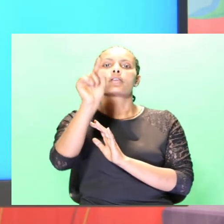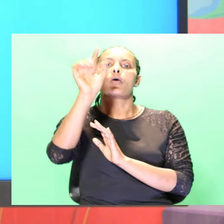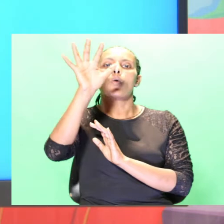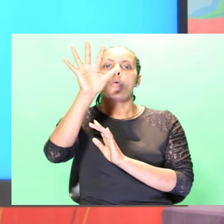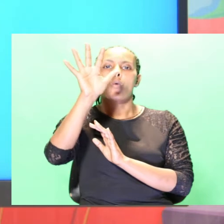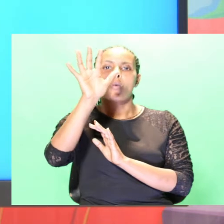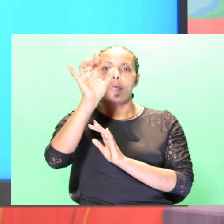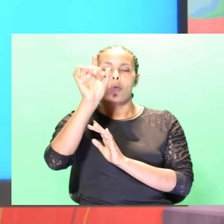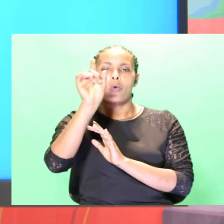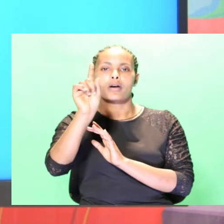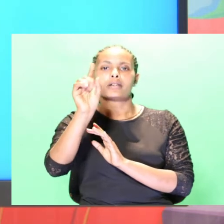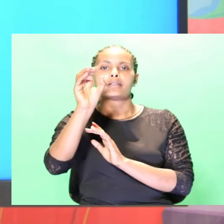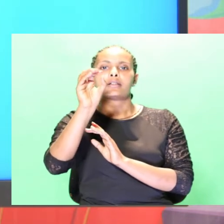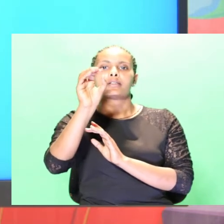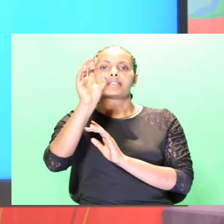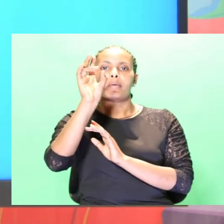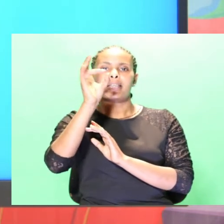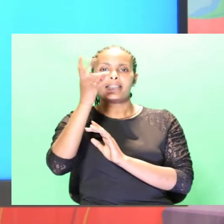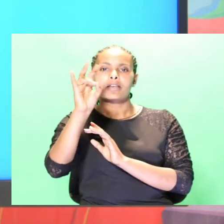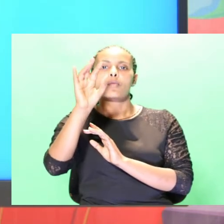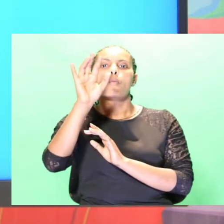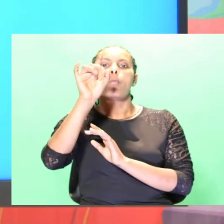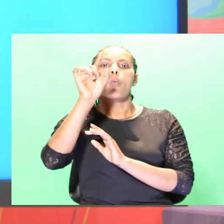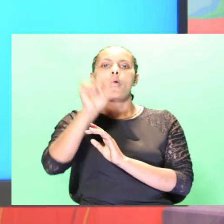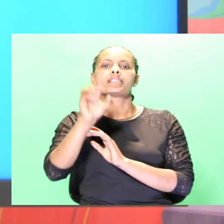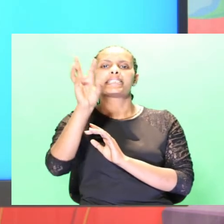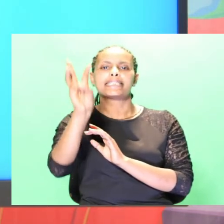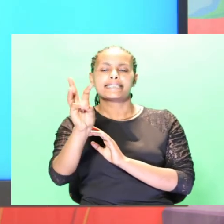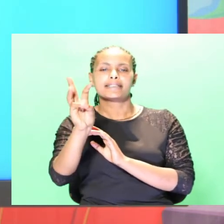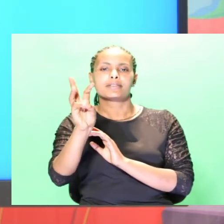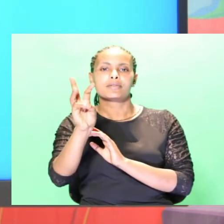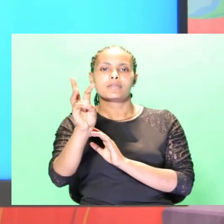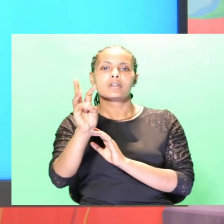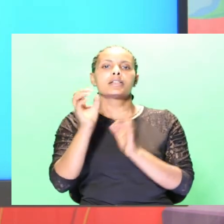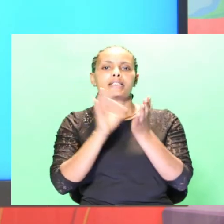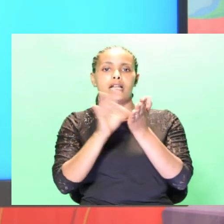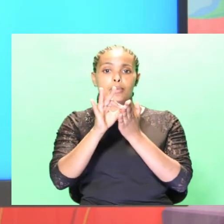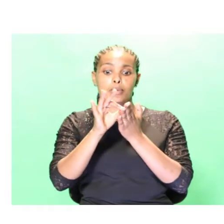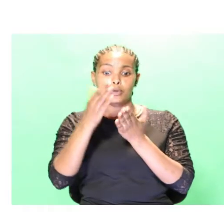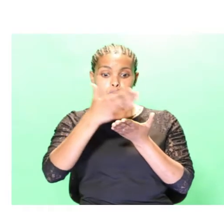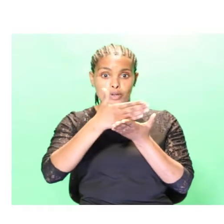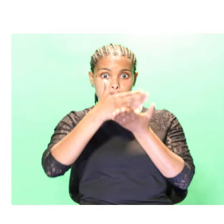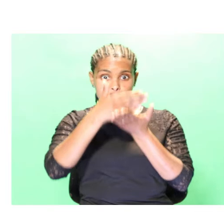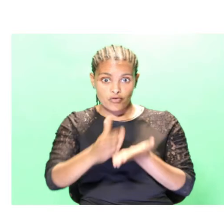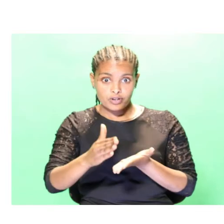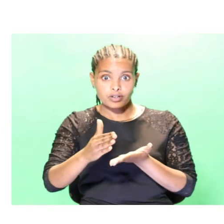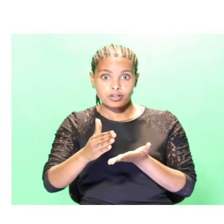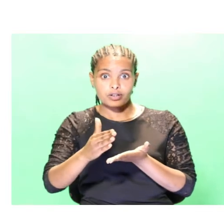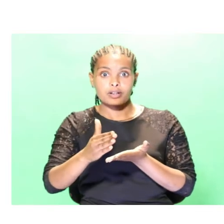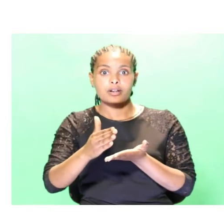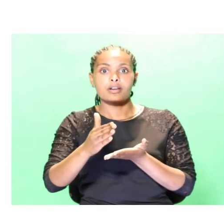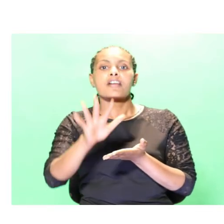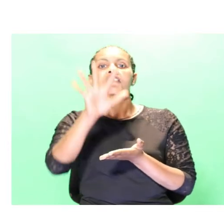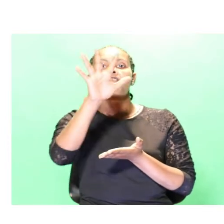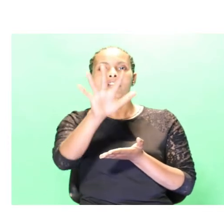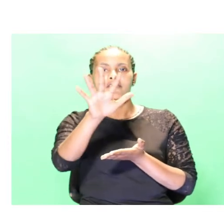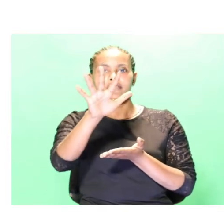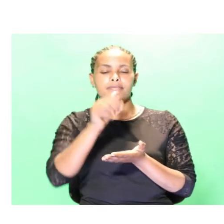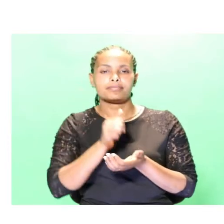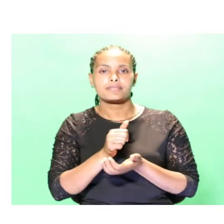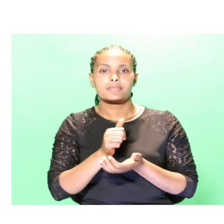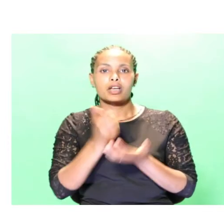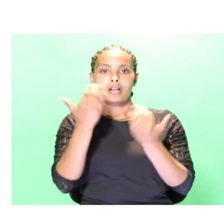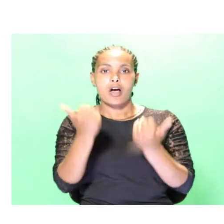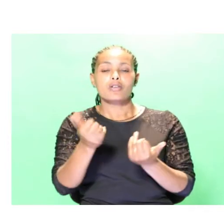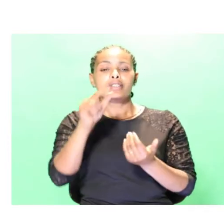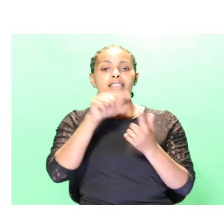17.6500 rounds to 17.6. You see, the number to be removed is 5.